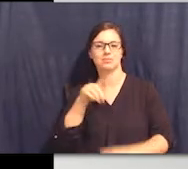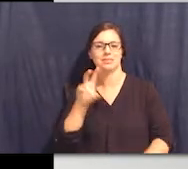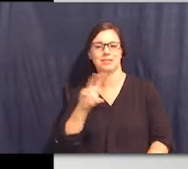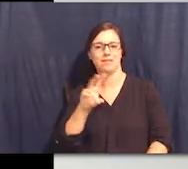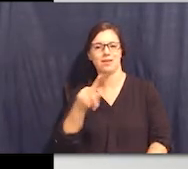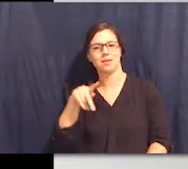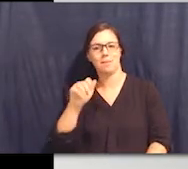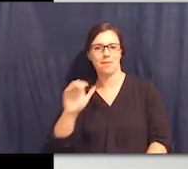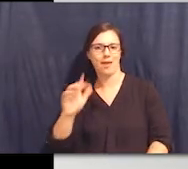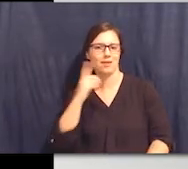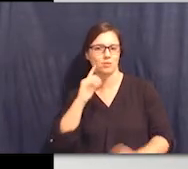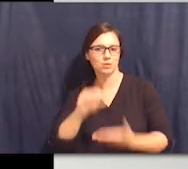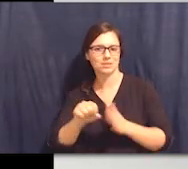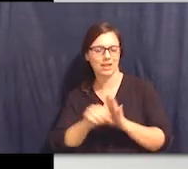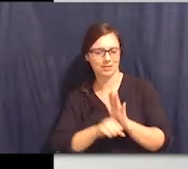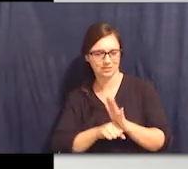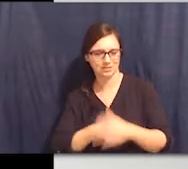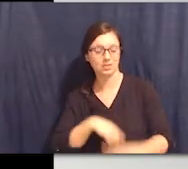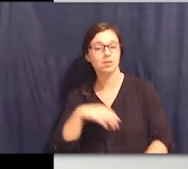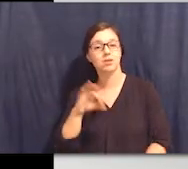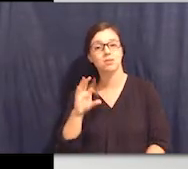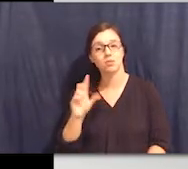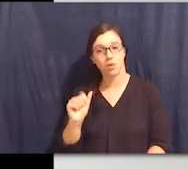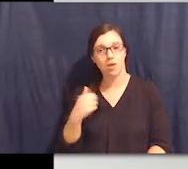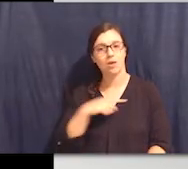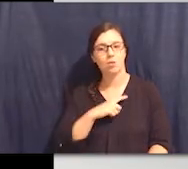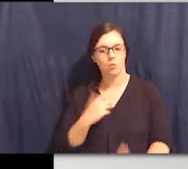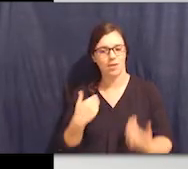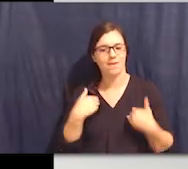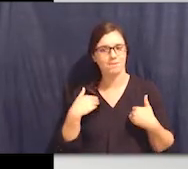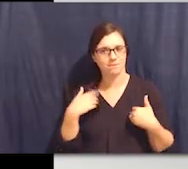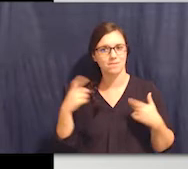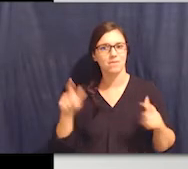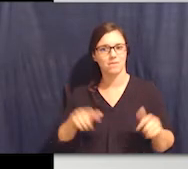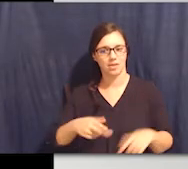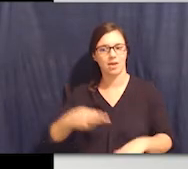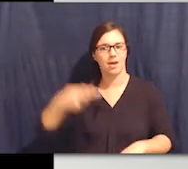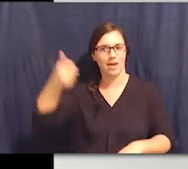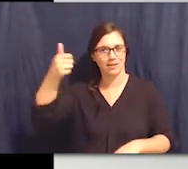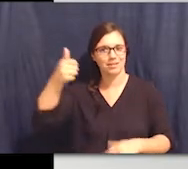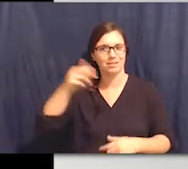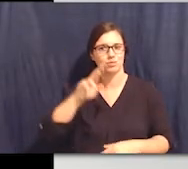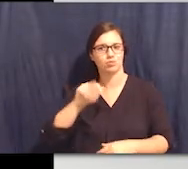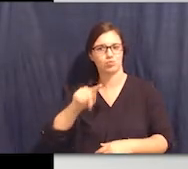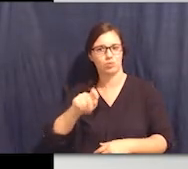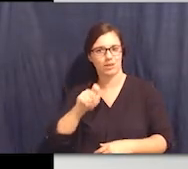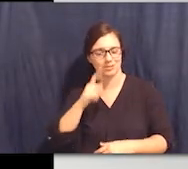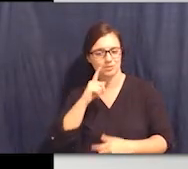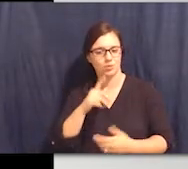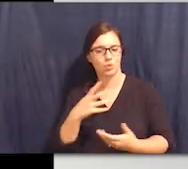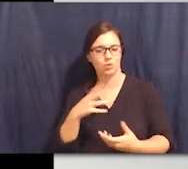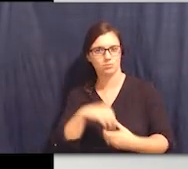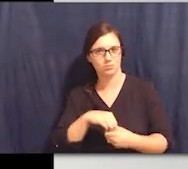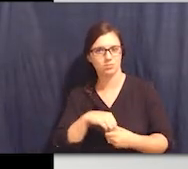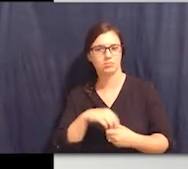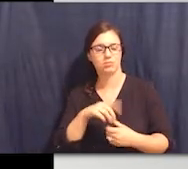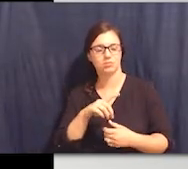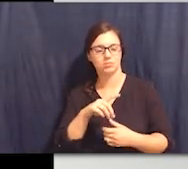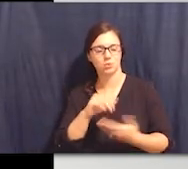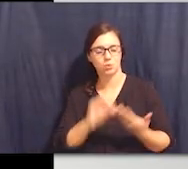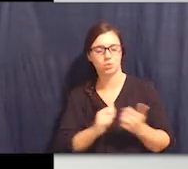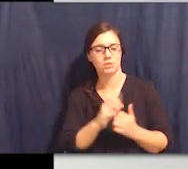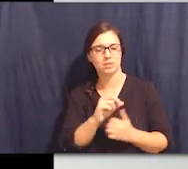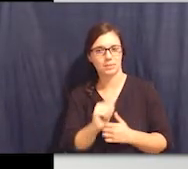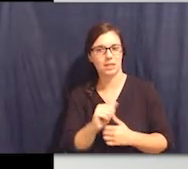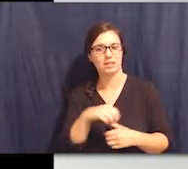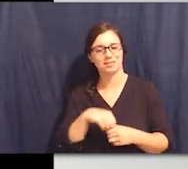7-PAC of states. And so Florida has the highest rate of inclusion for students with disabilities